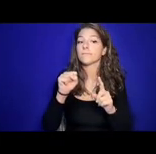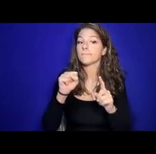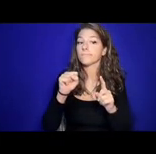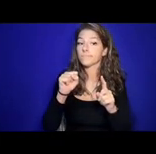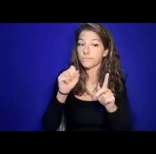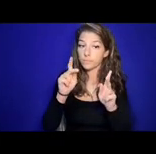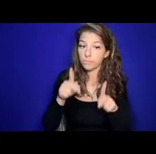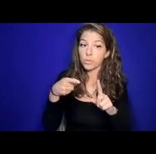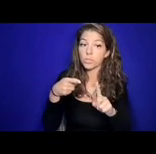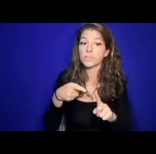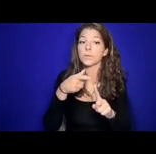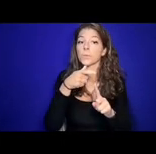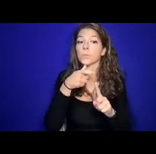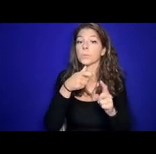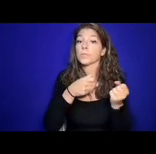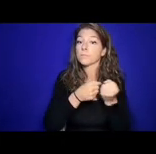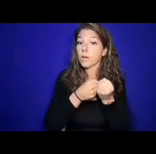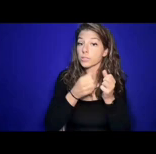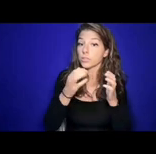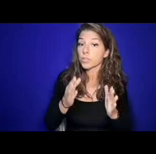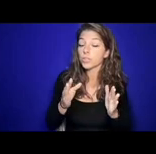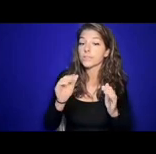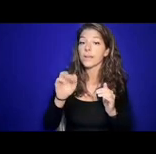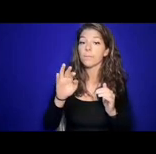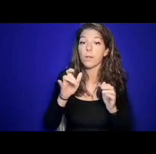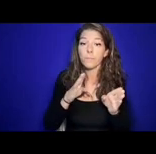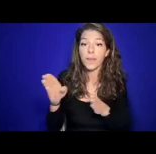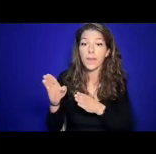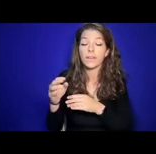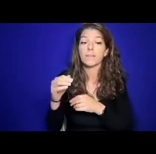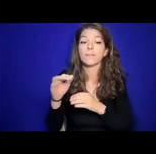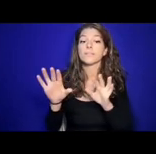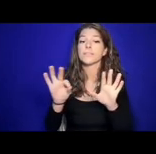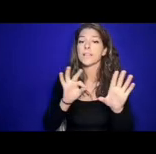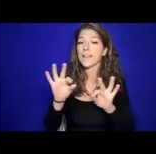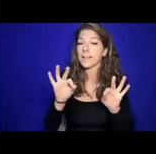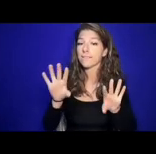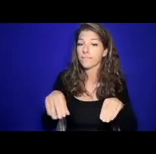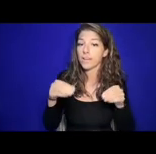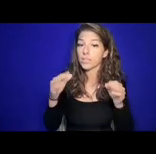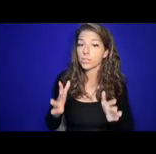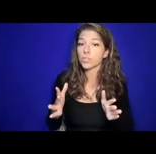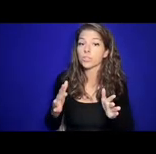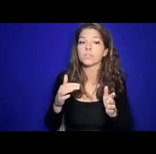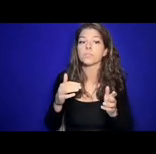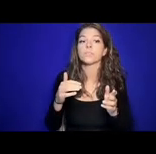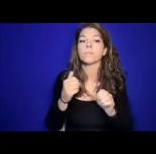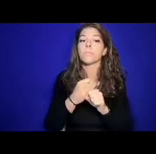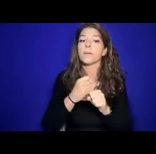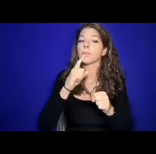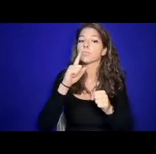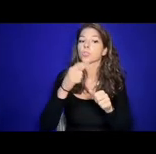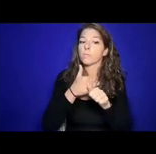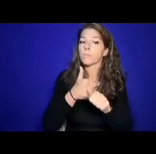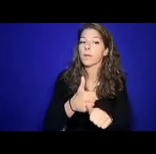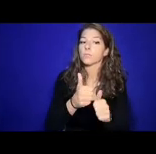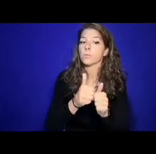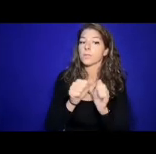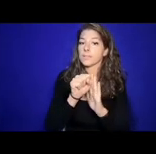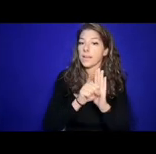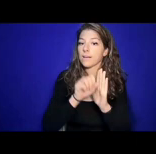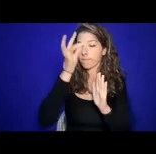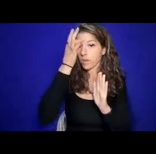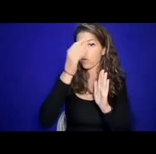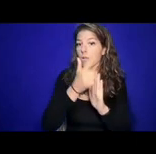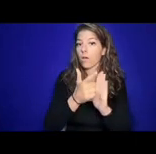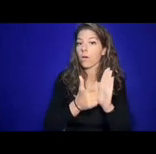the person who sponsors the ABLE plan. They select the vendors. They're ensuring the compliance with state and